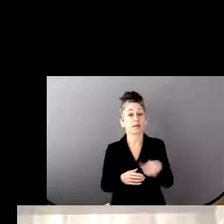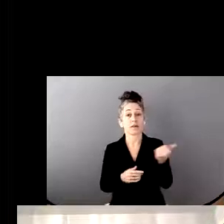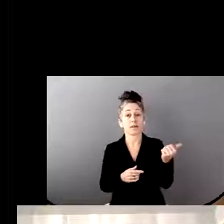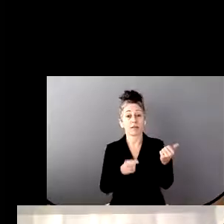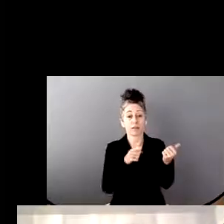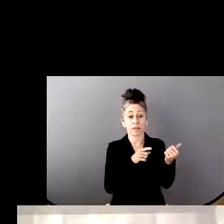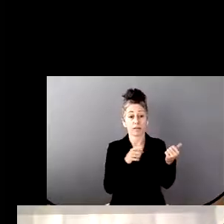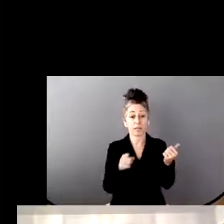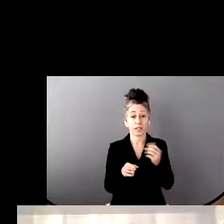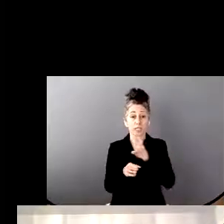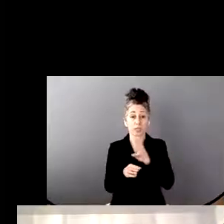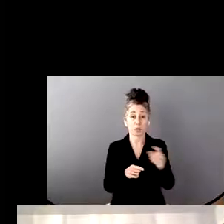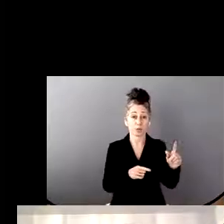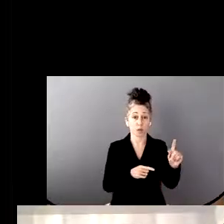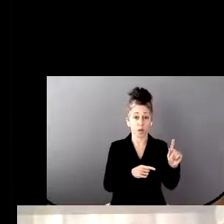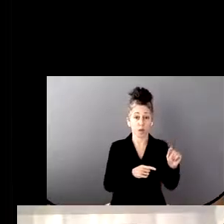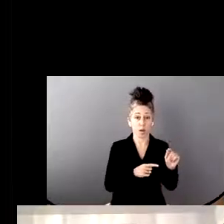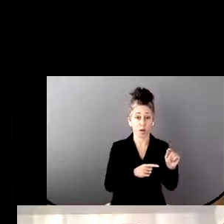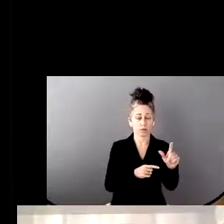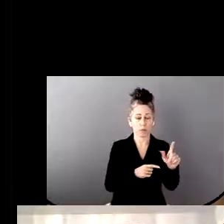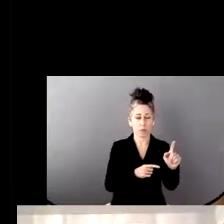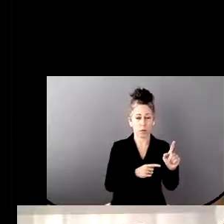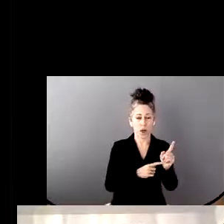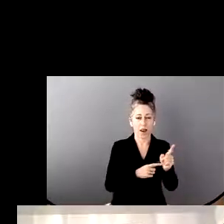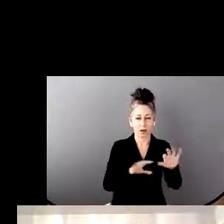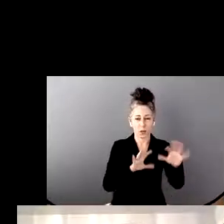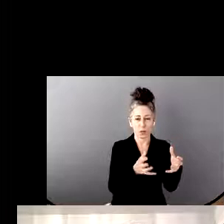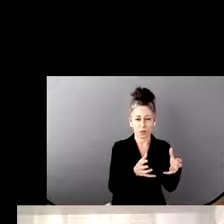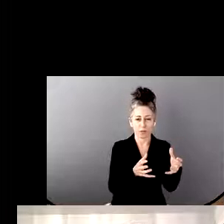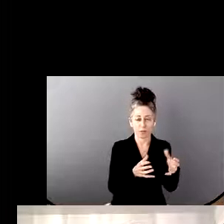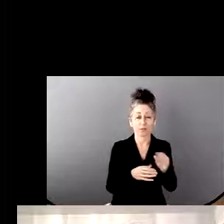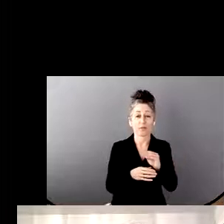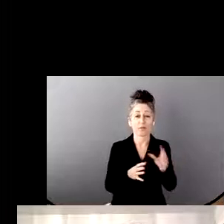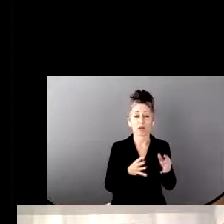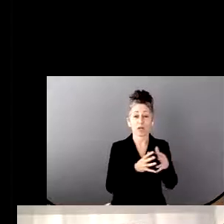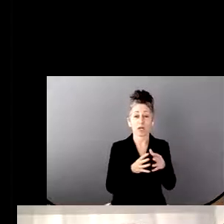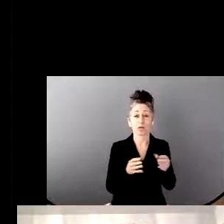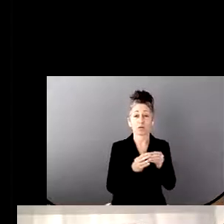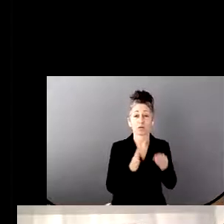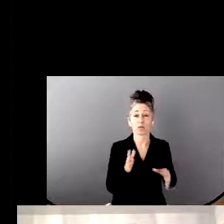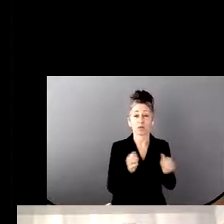to 21 age grouping and data source was that African American students with disabilities were